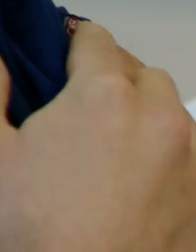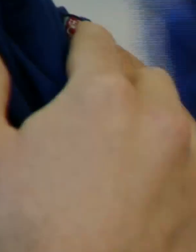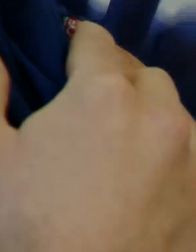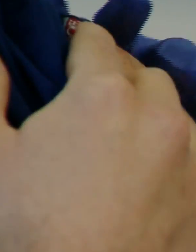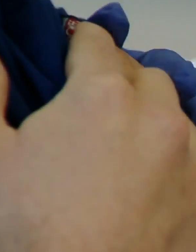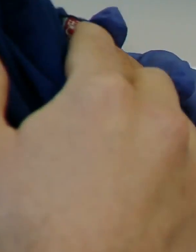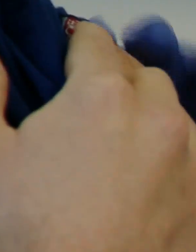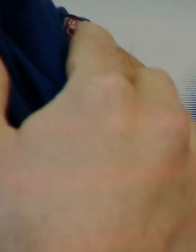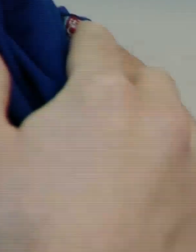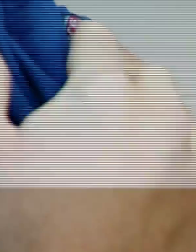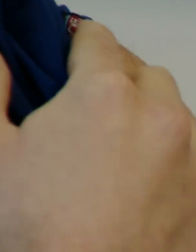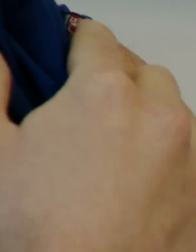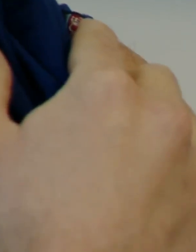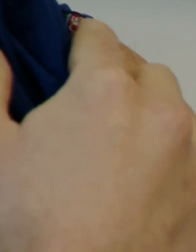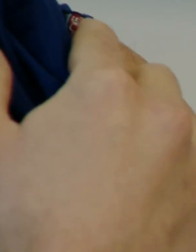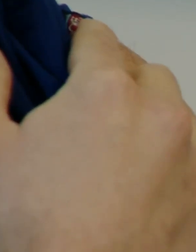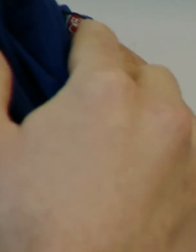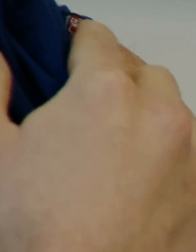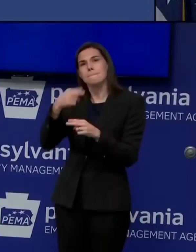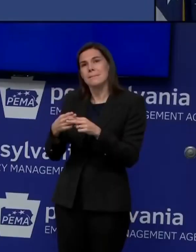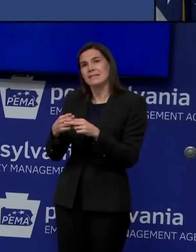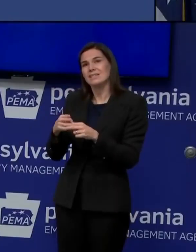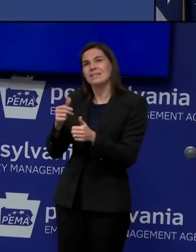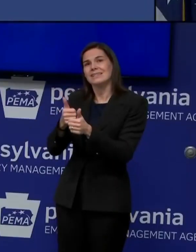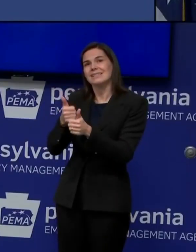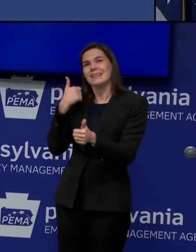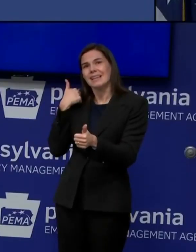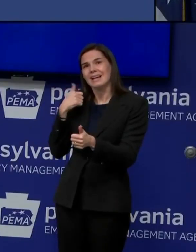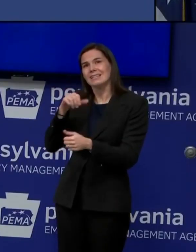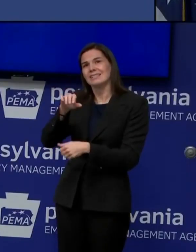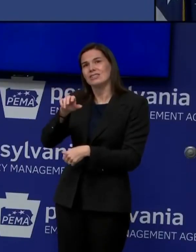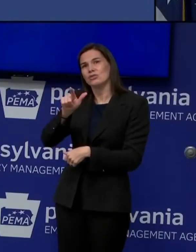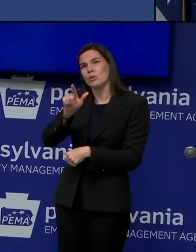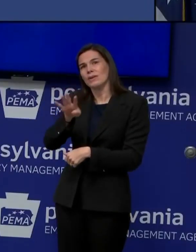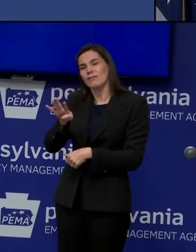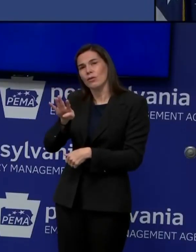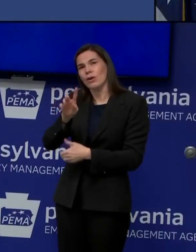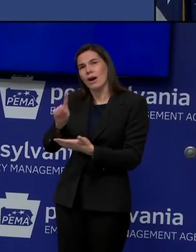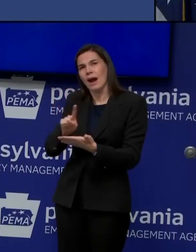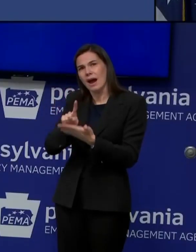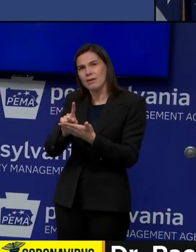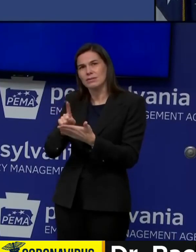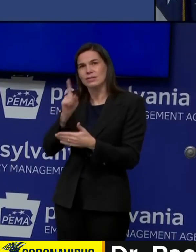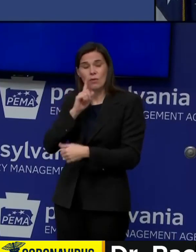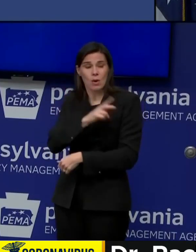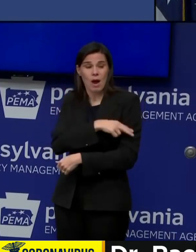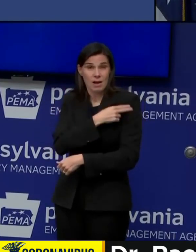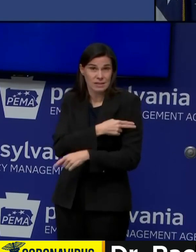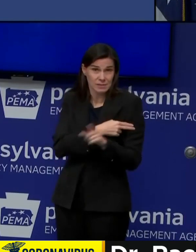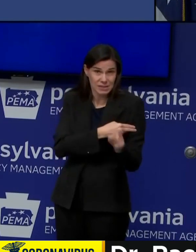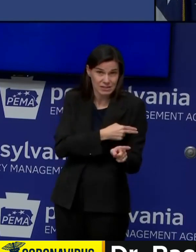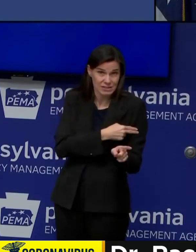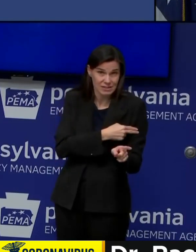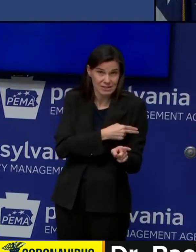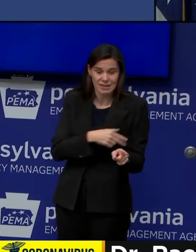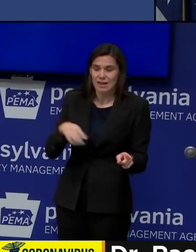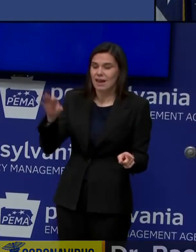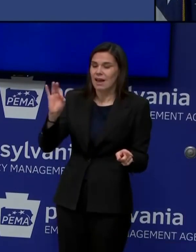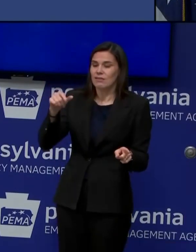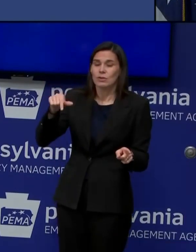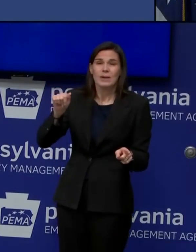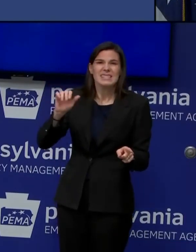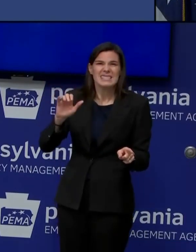administered. So what's the holdup? There are reporting delays of up to 24 hours for the hospitals and FQHCs, et